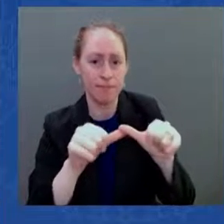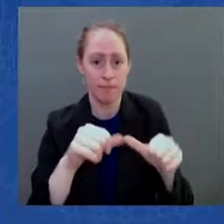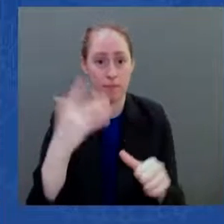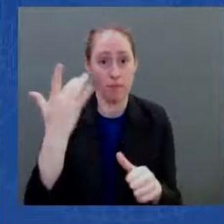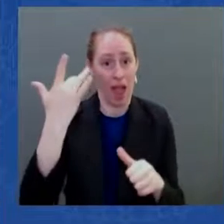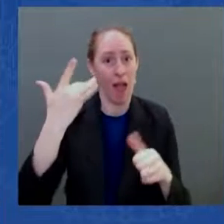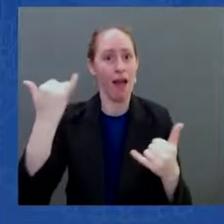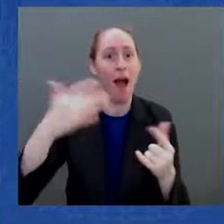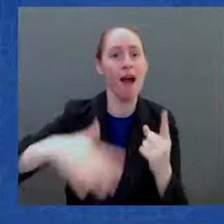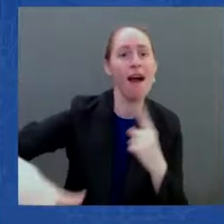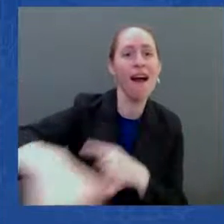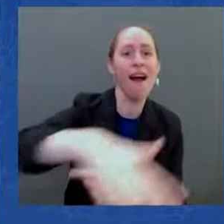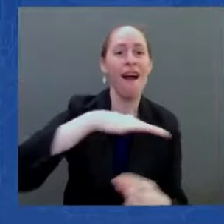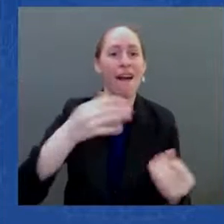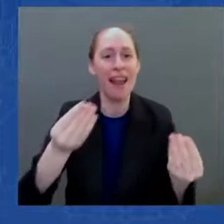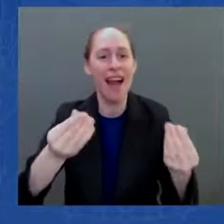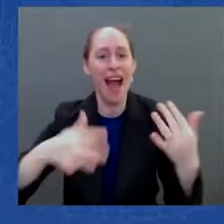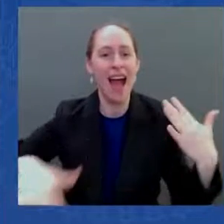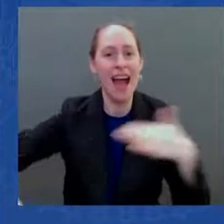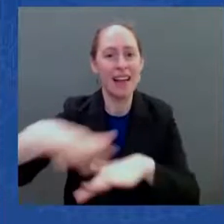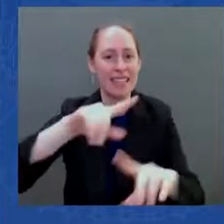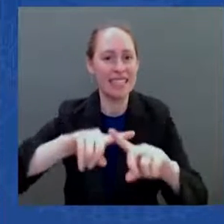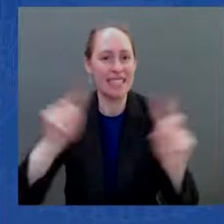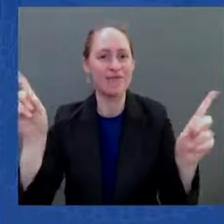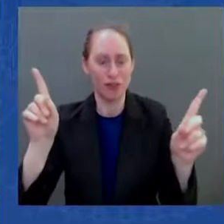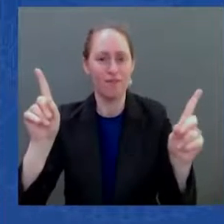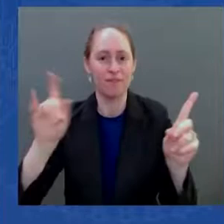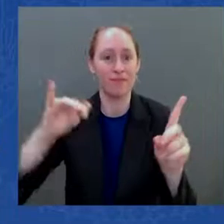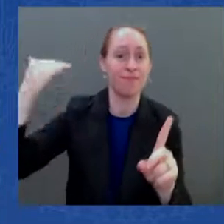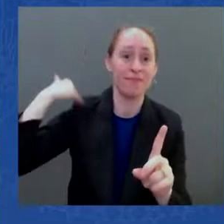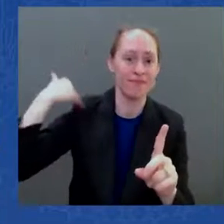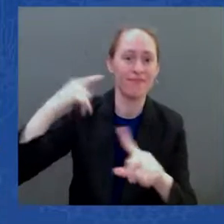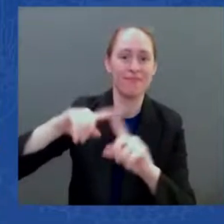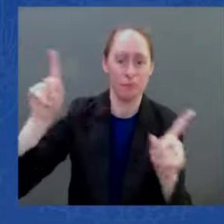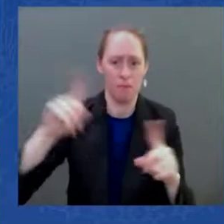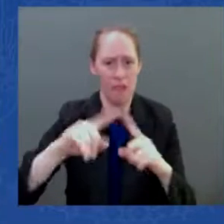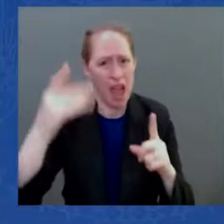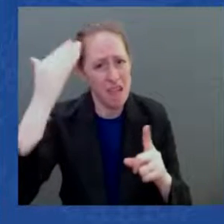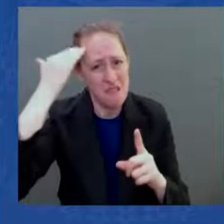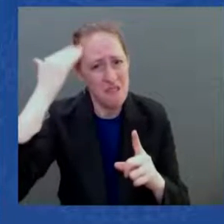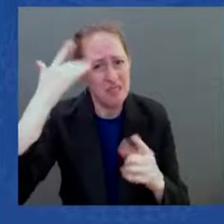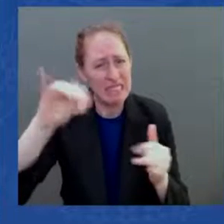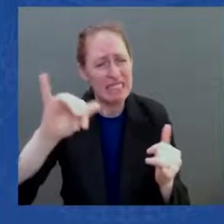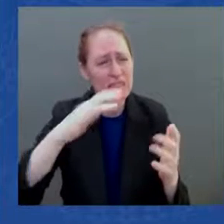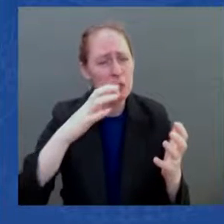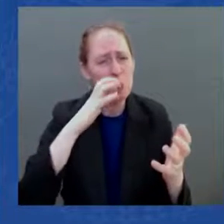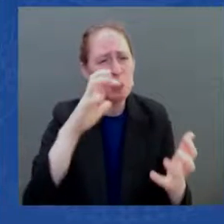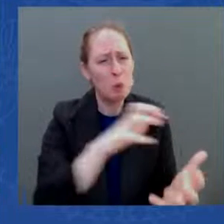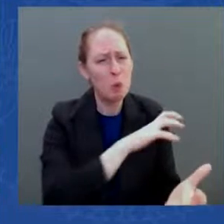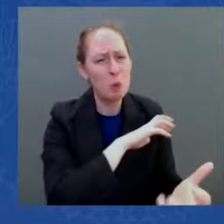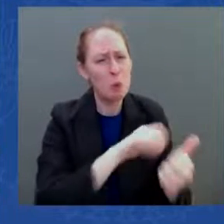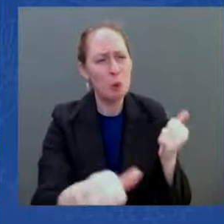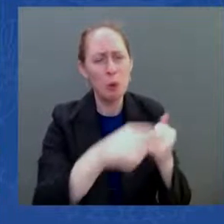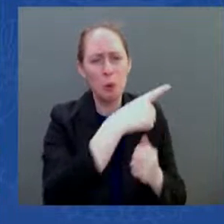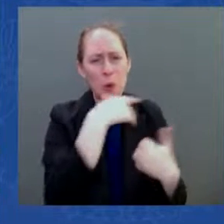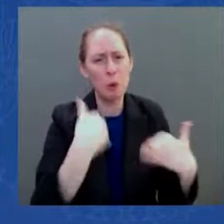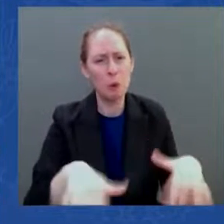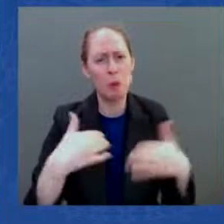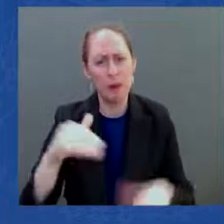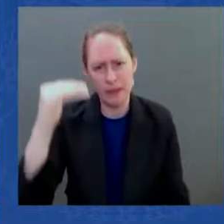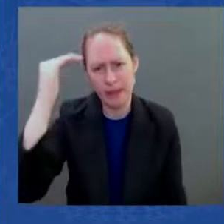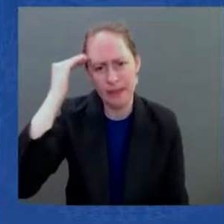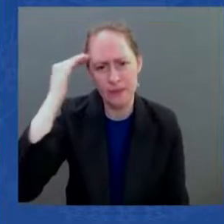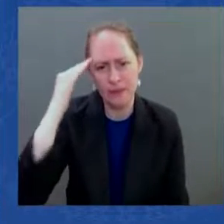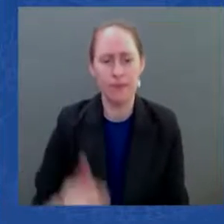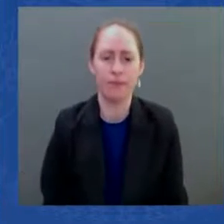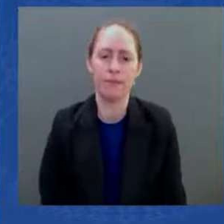Combined with our recent drawdowns, it will ensure a steady flow of weapons and equipment into Ukraine over the next few weeks. However,